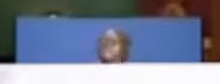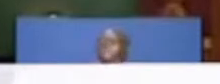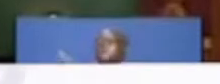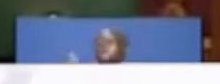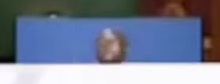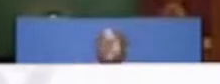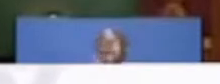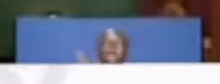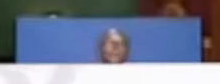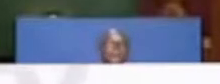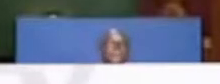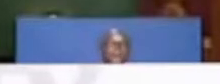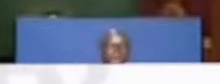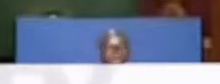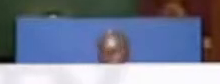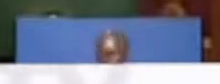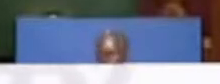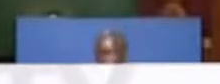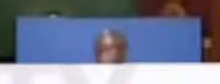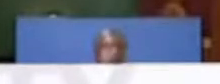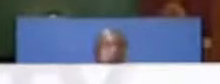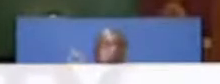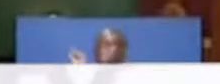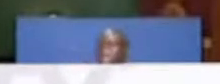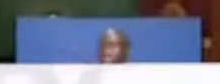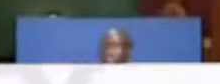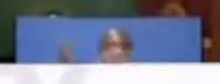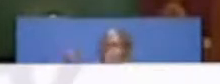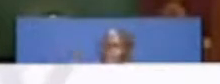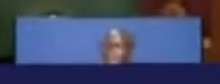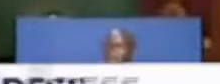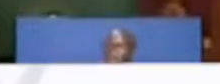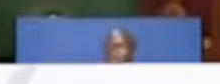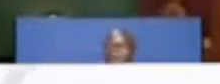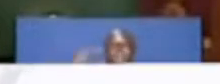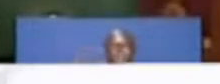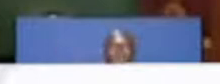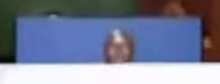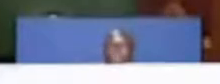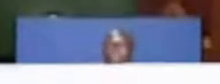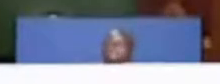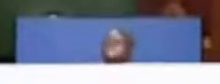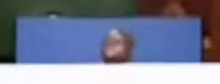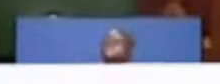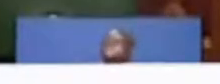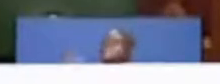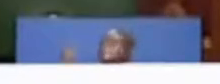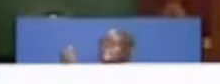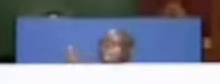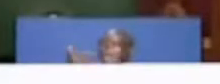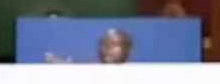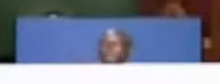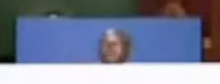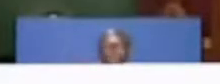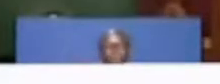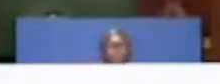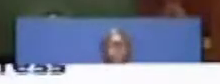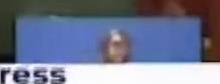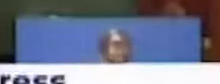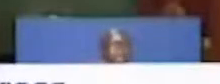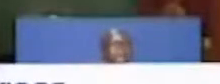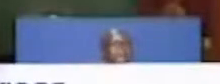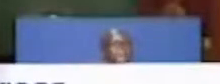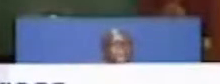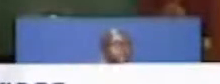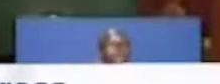markets. Inability to export our tuna resources has seen Kenya lose a potential revenue of Kenya shillings